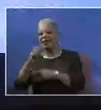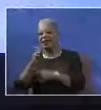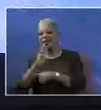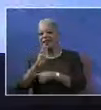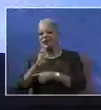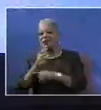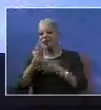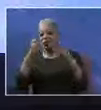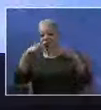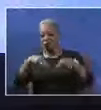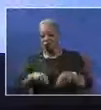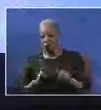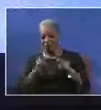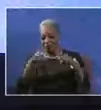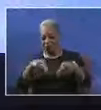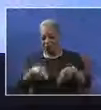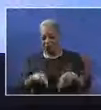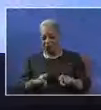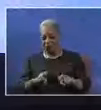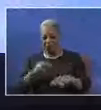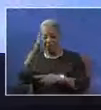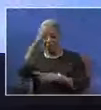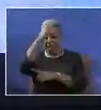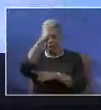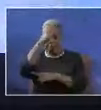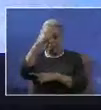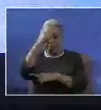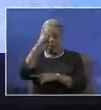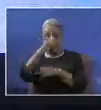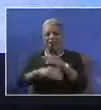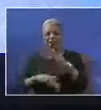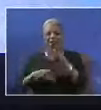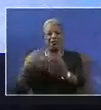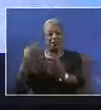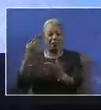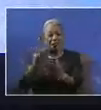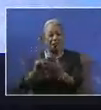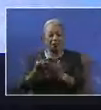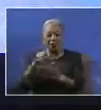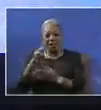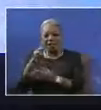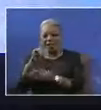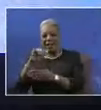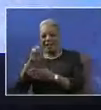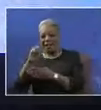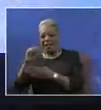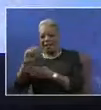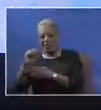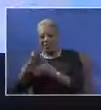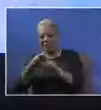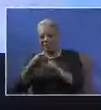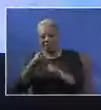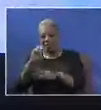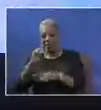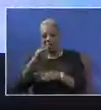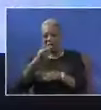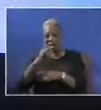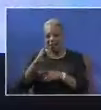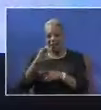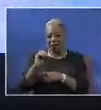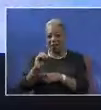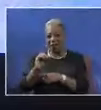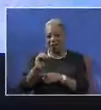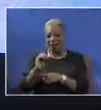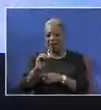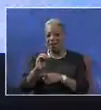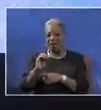destiny of the Ohio River is the Mississippi River. So regardless of how much freedom those fish have, they're ultimately going to end up where